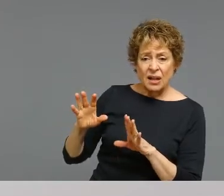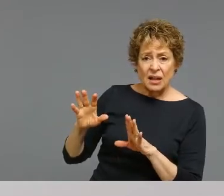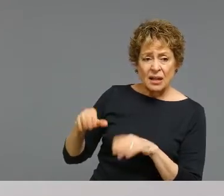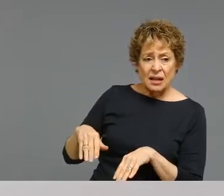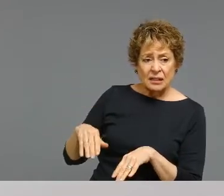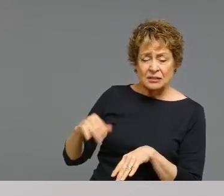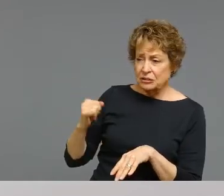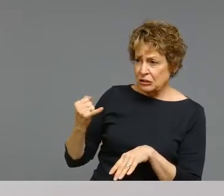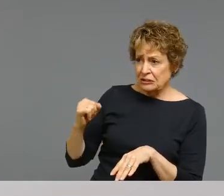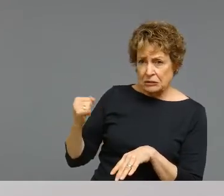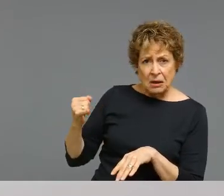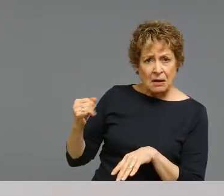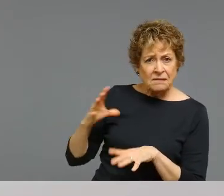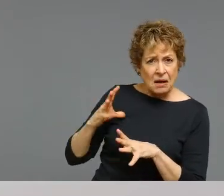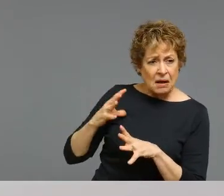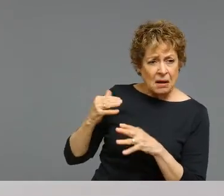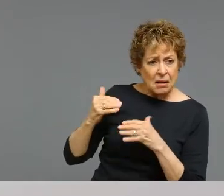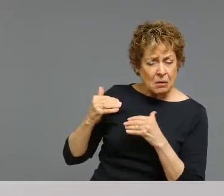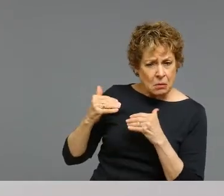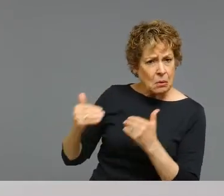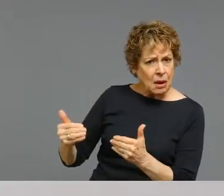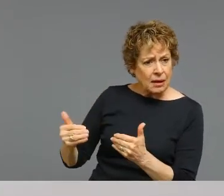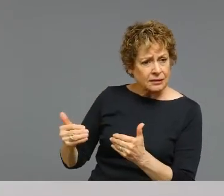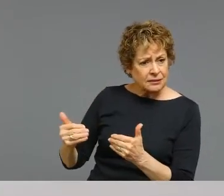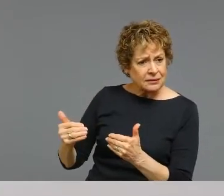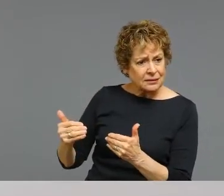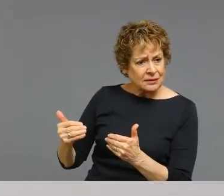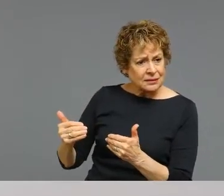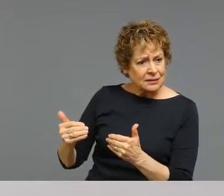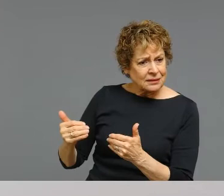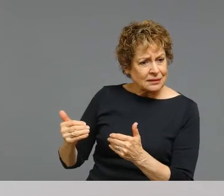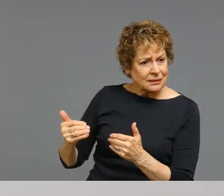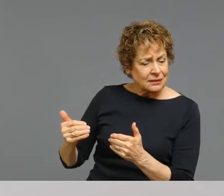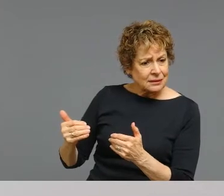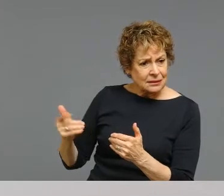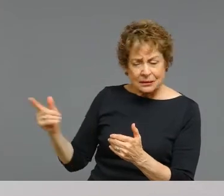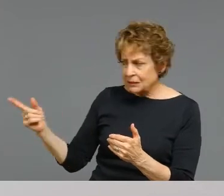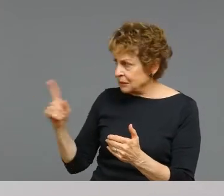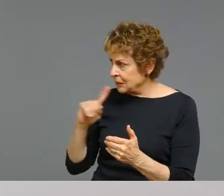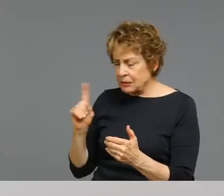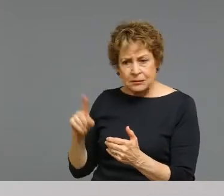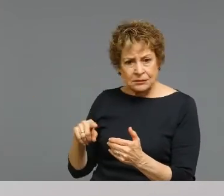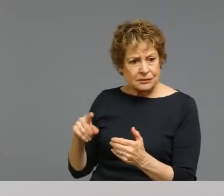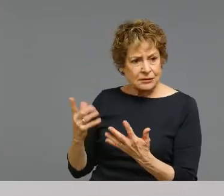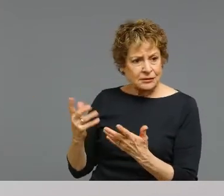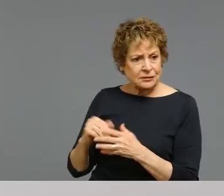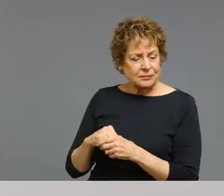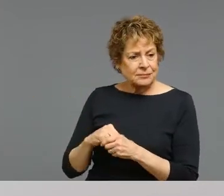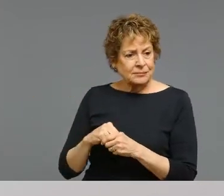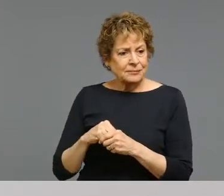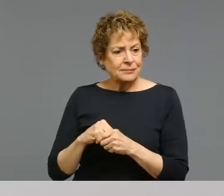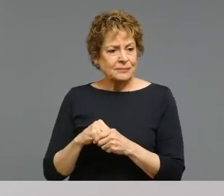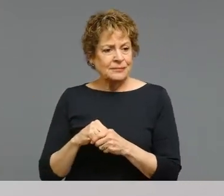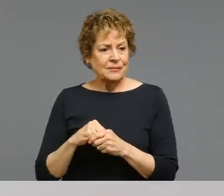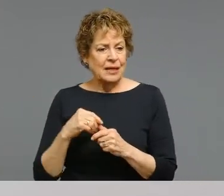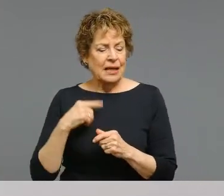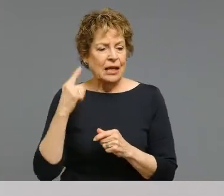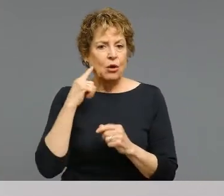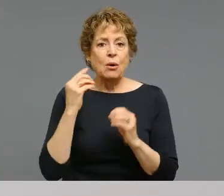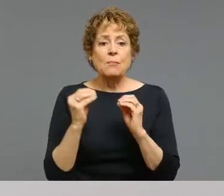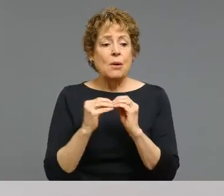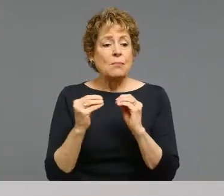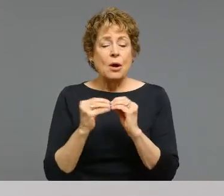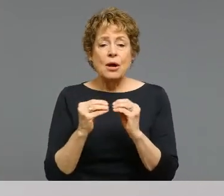than it was a month ago? Yeah, so we are hearing that more providers are looking at